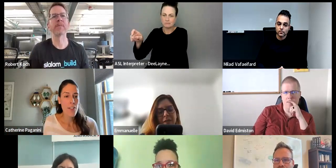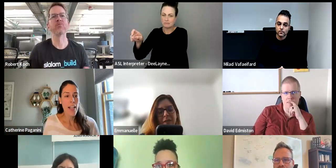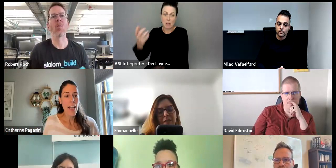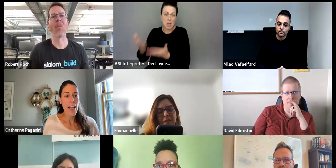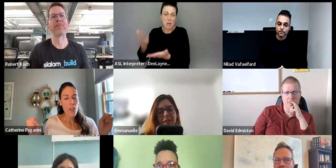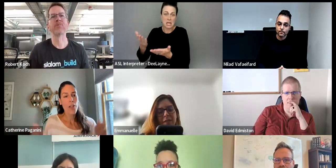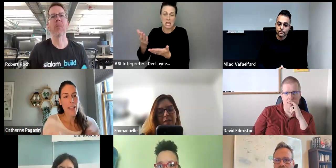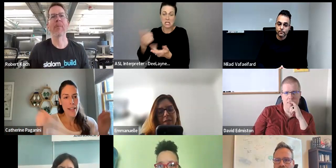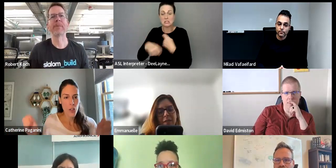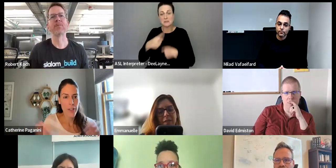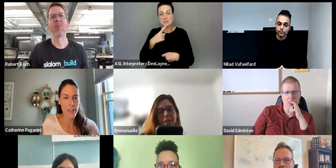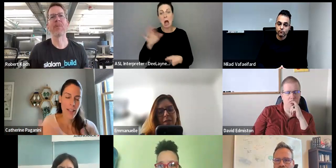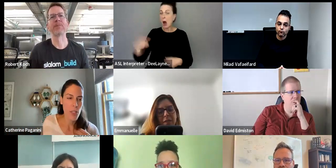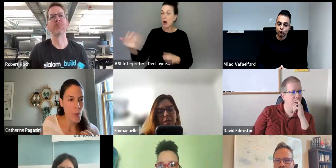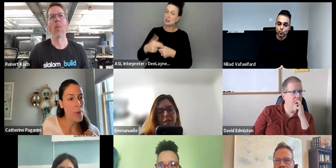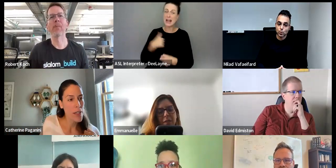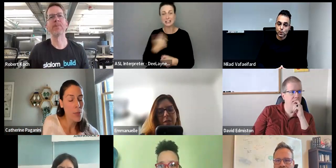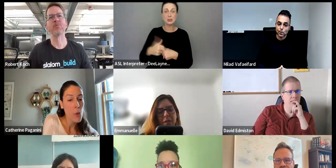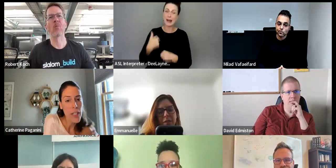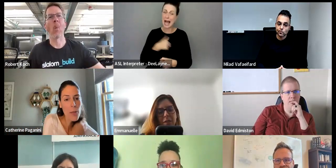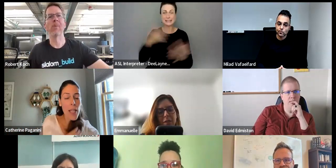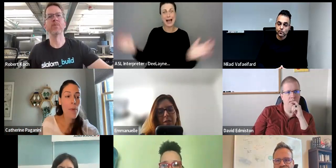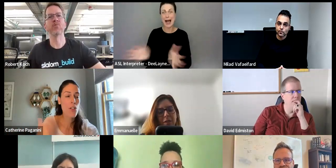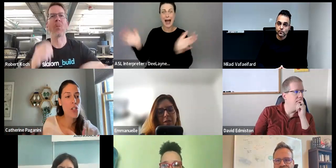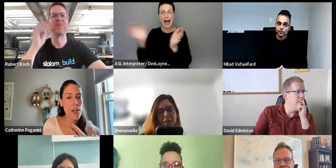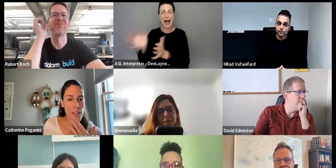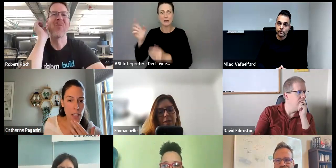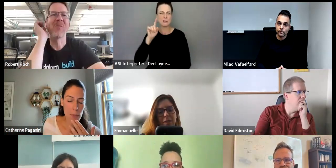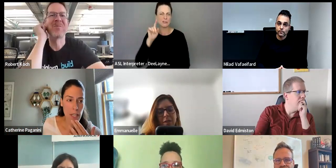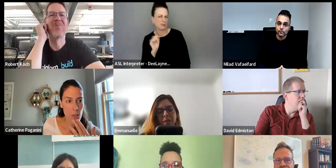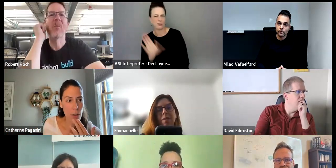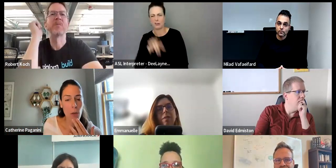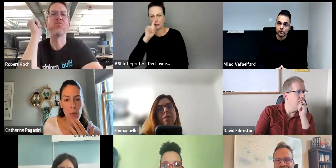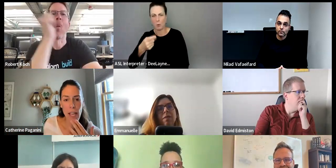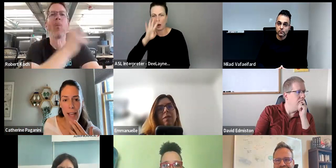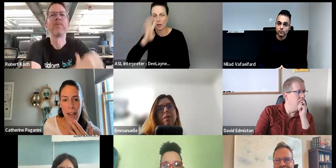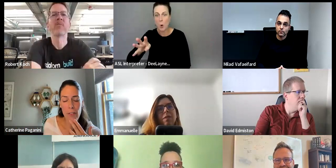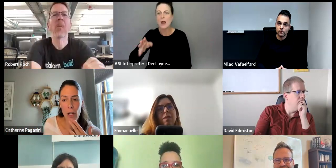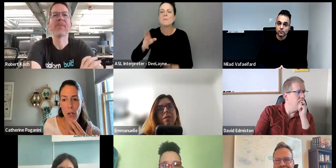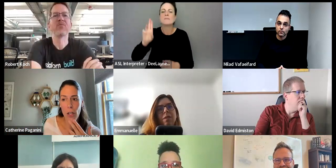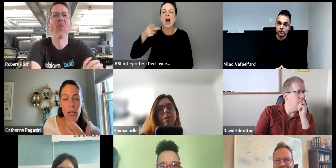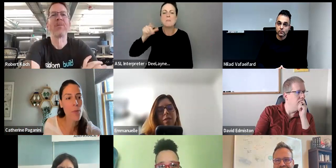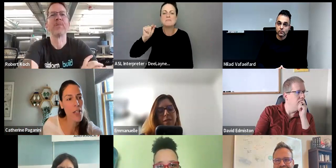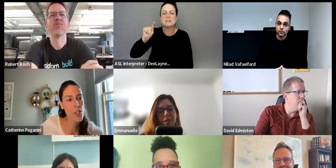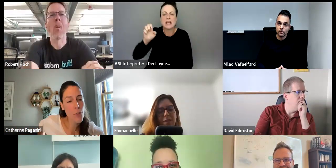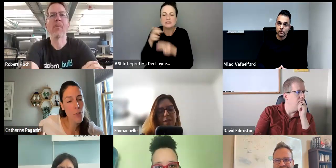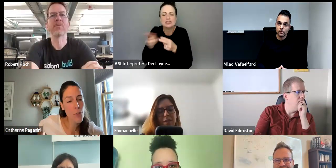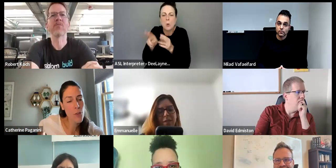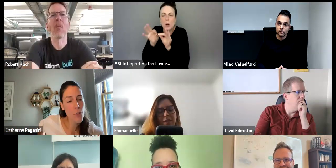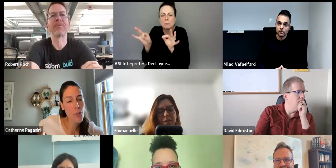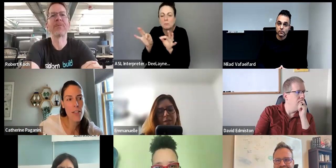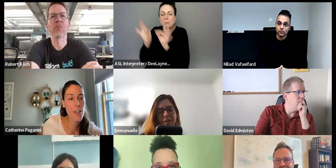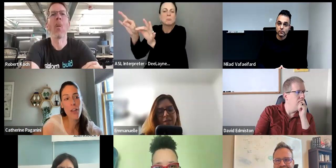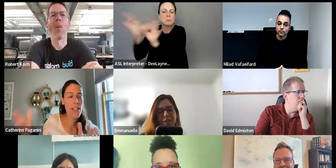maybe instead of like, hey, join us, like, which may be a little boring, maybe just share little updates, right? When we have our recommendation